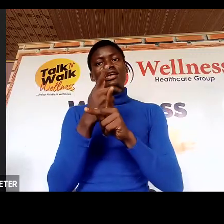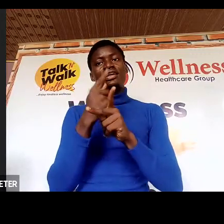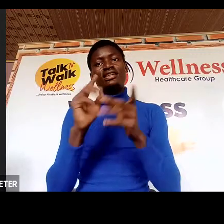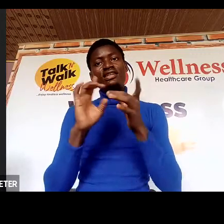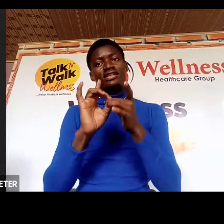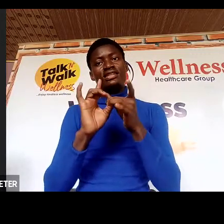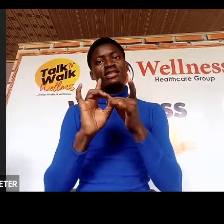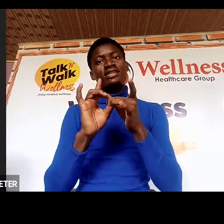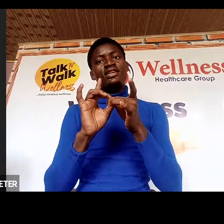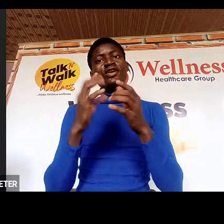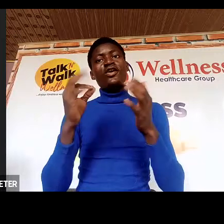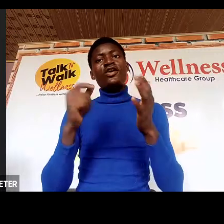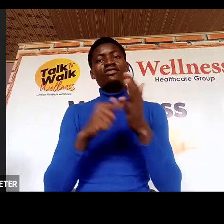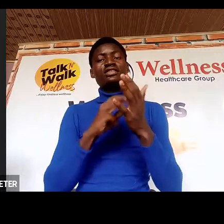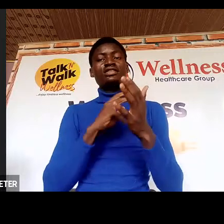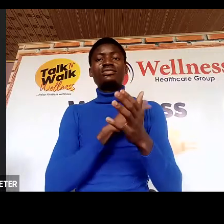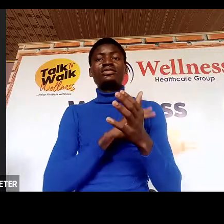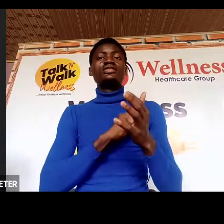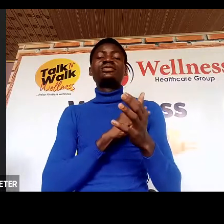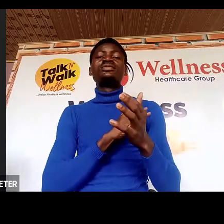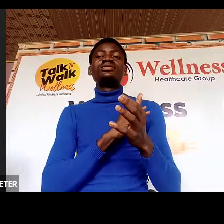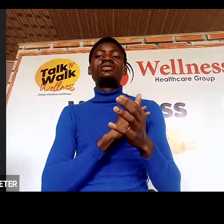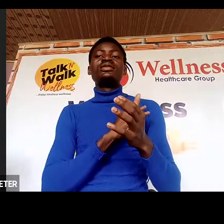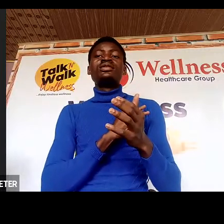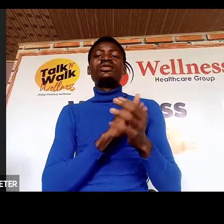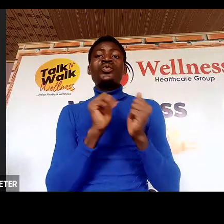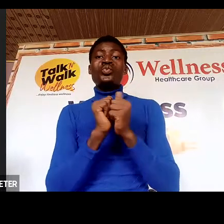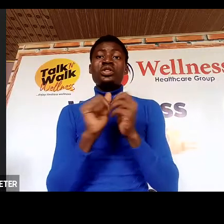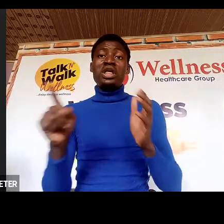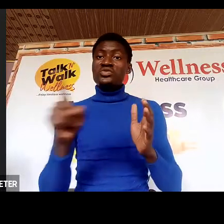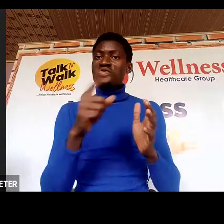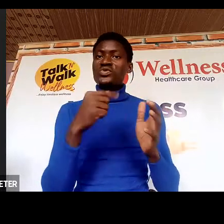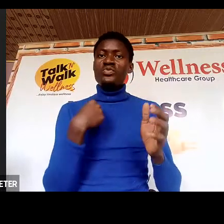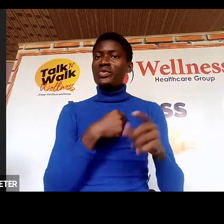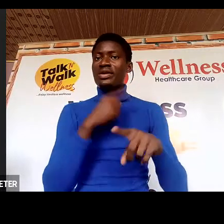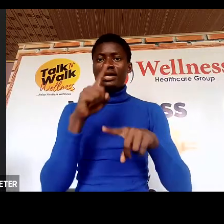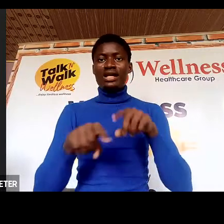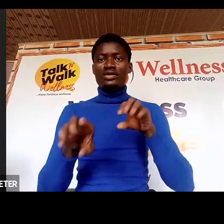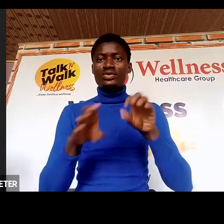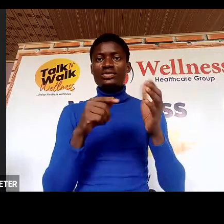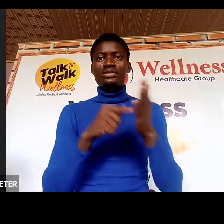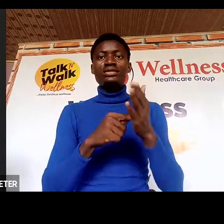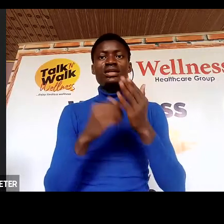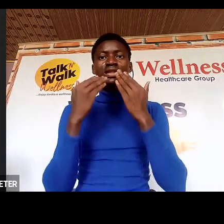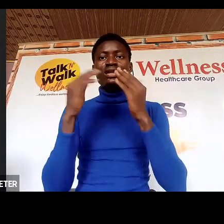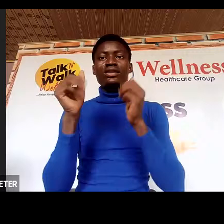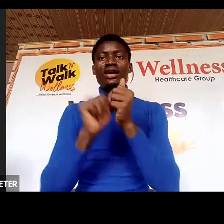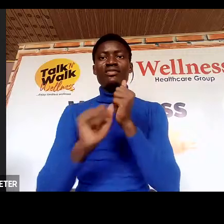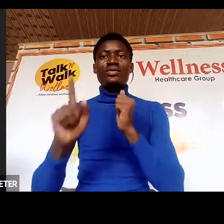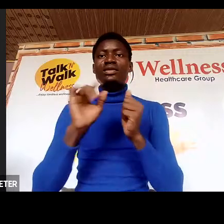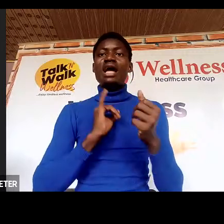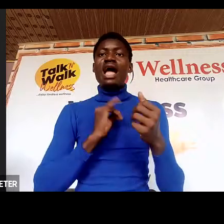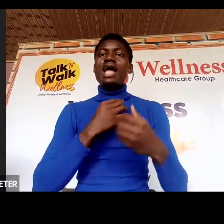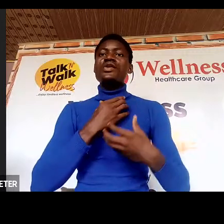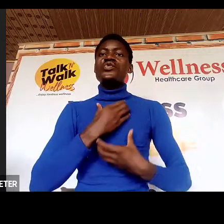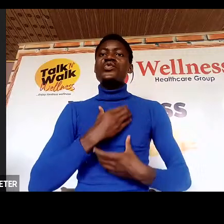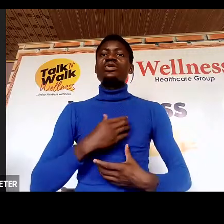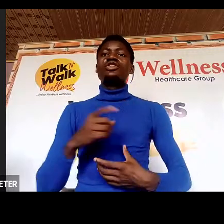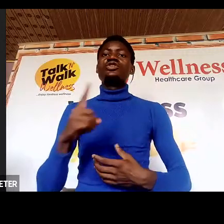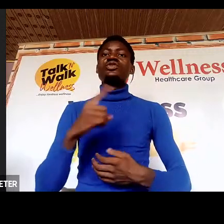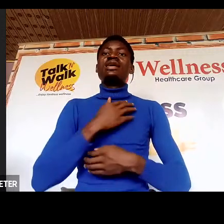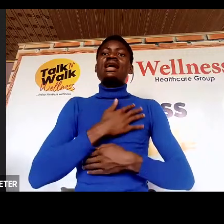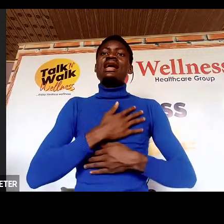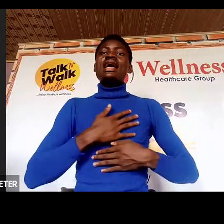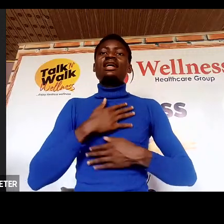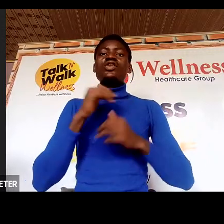to do this. So thank you, everyone. And I wish you an enjoyable weekend and a restful one, at least a